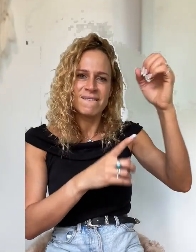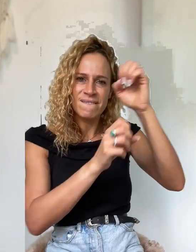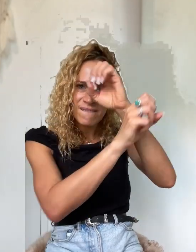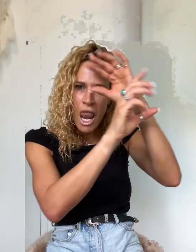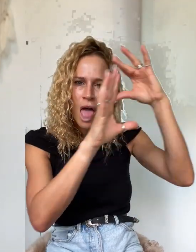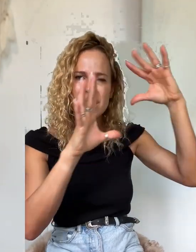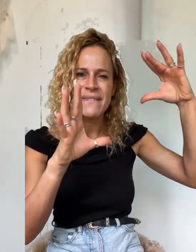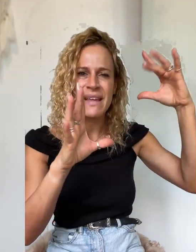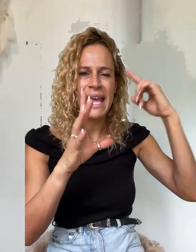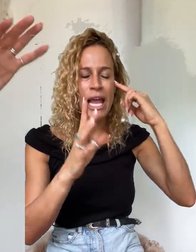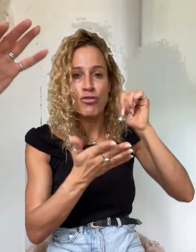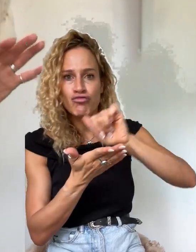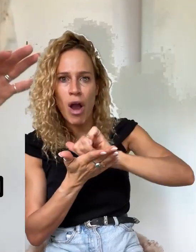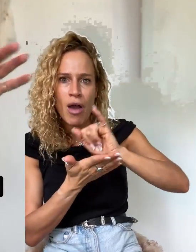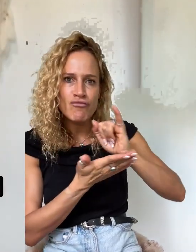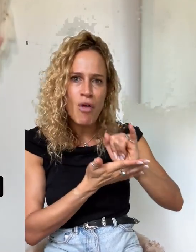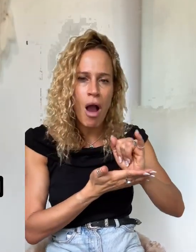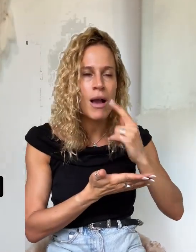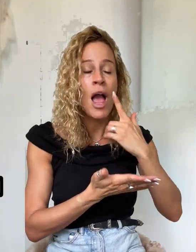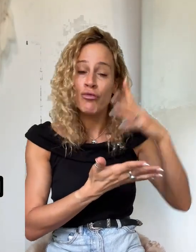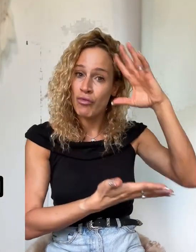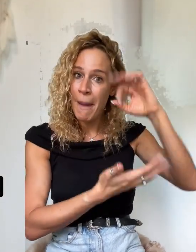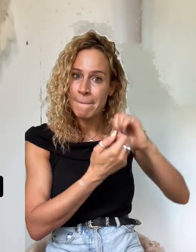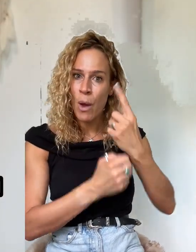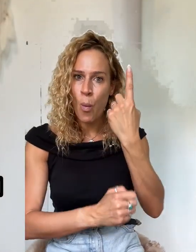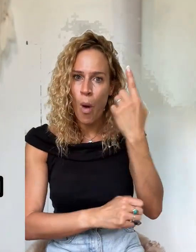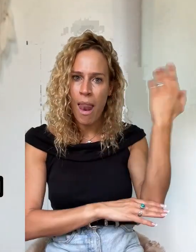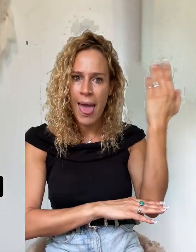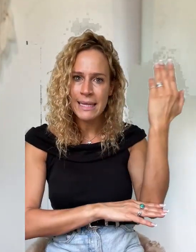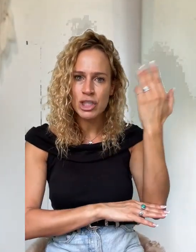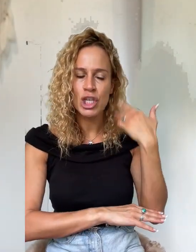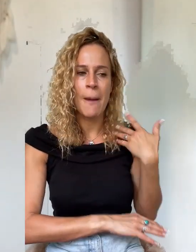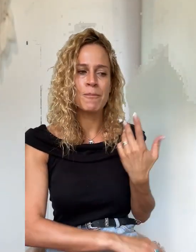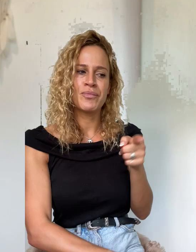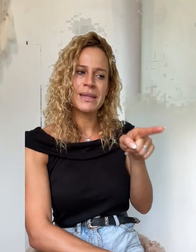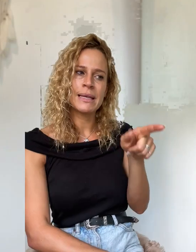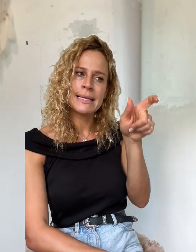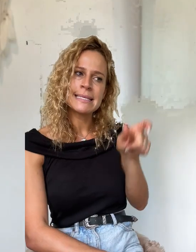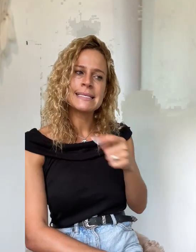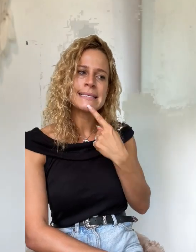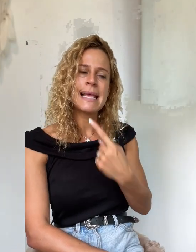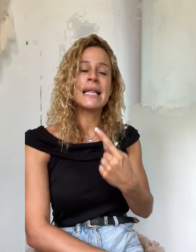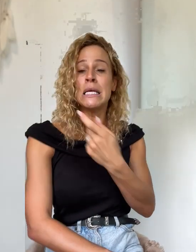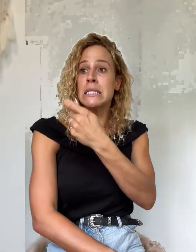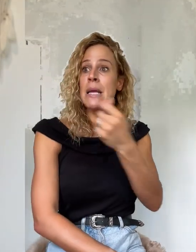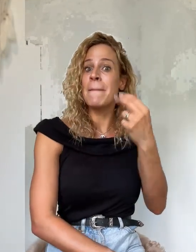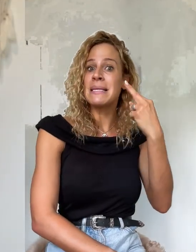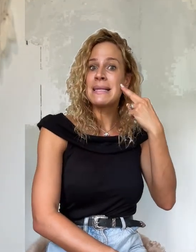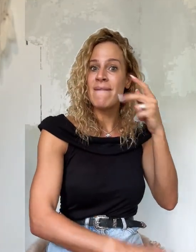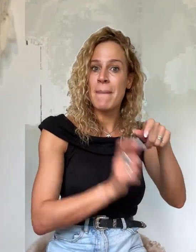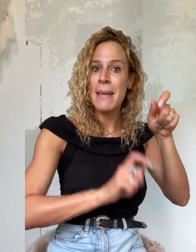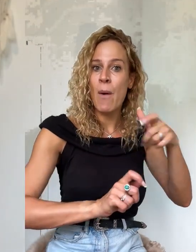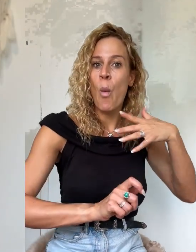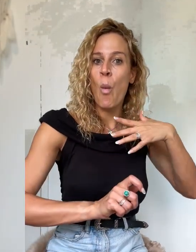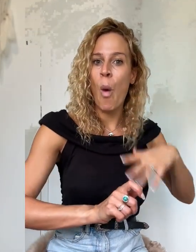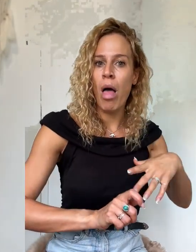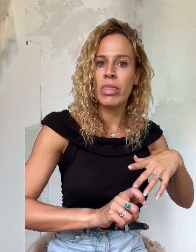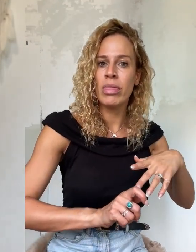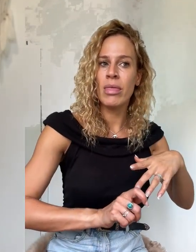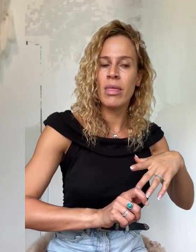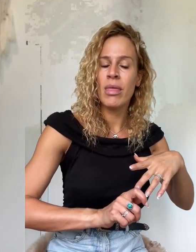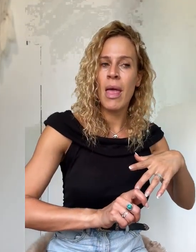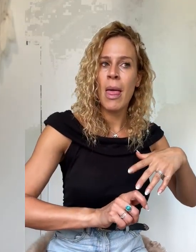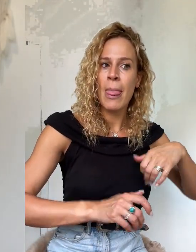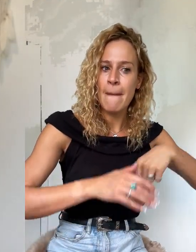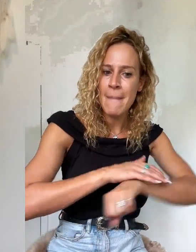bit of philosophy, right and wrong. I remember the lecturer turning around and saying, some deaf people want their child to be deaf. And I